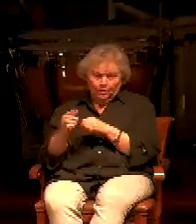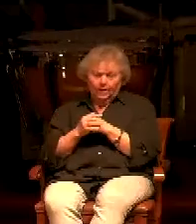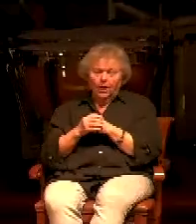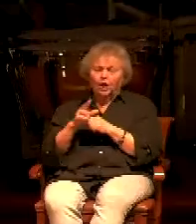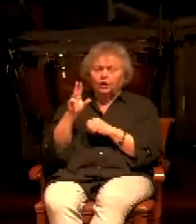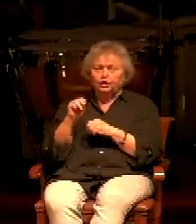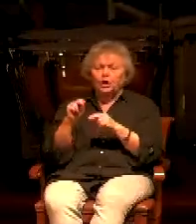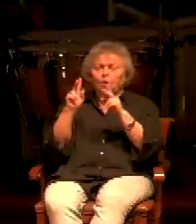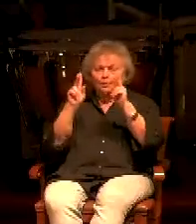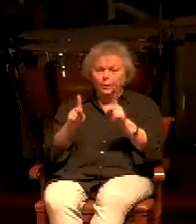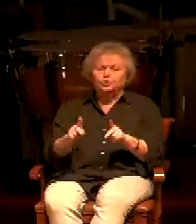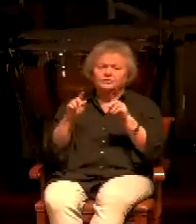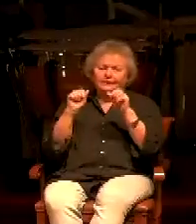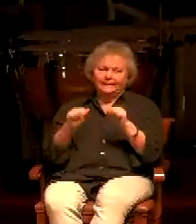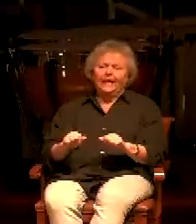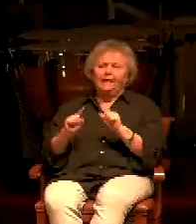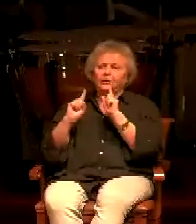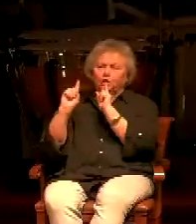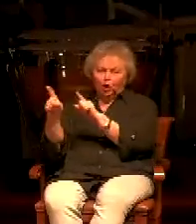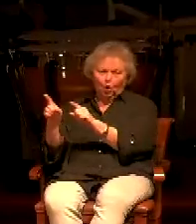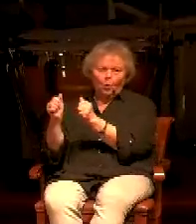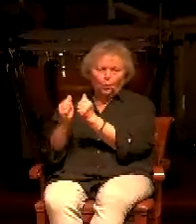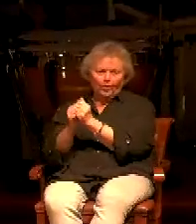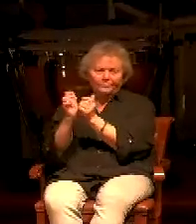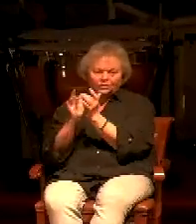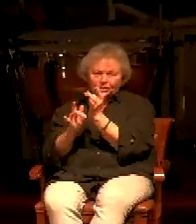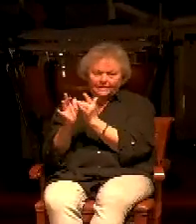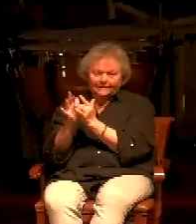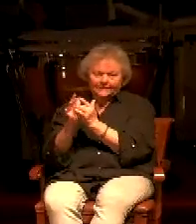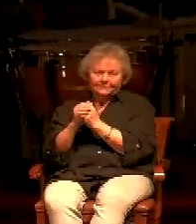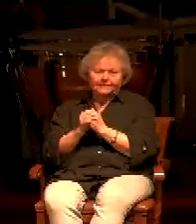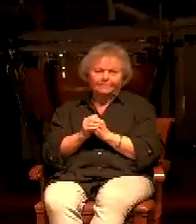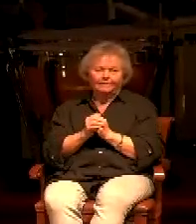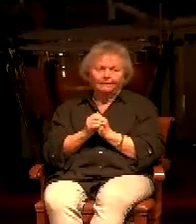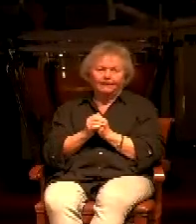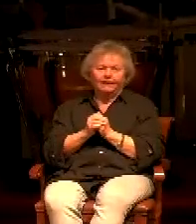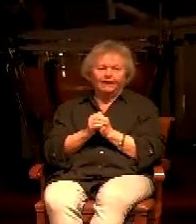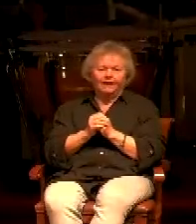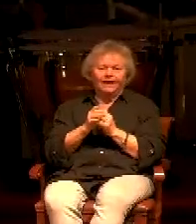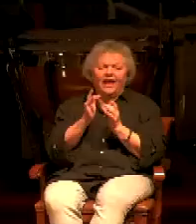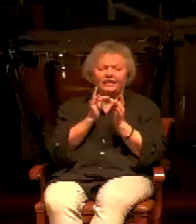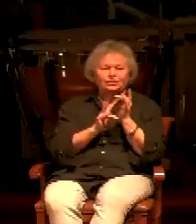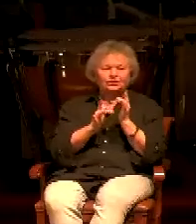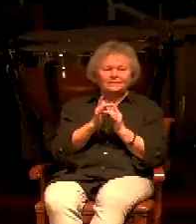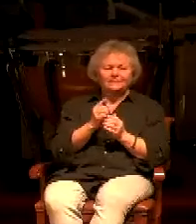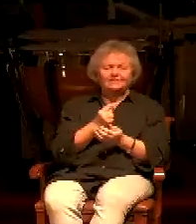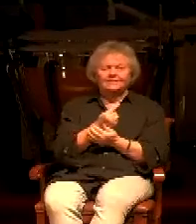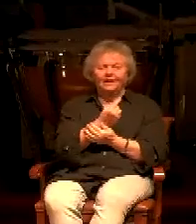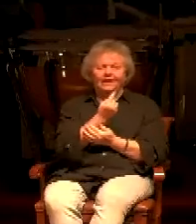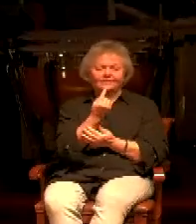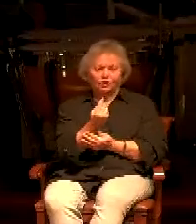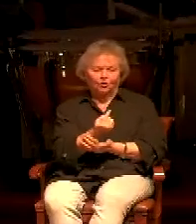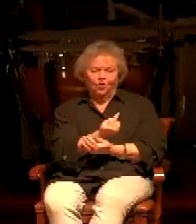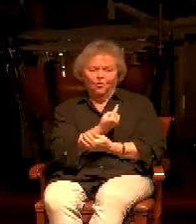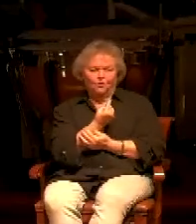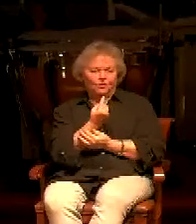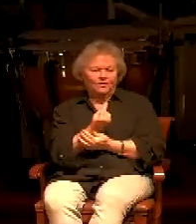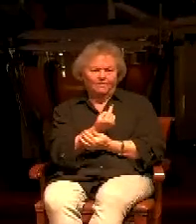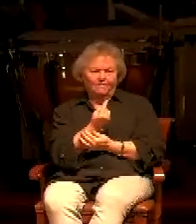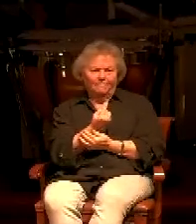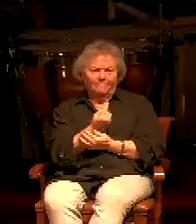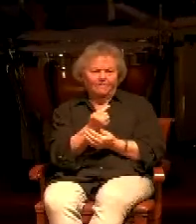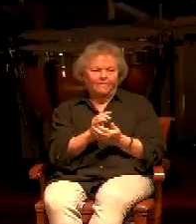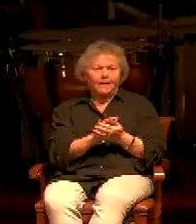one else can go. And now even his friends are falling away. Now even those who are supposed to be standing beside him